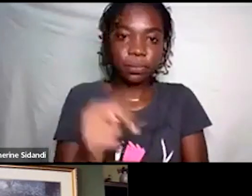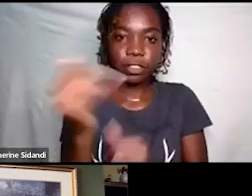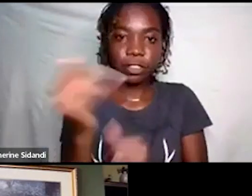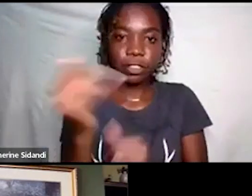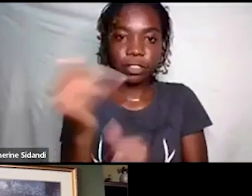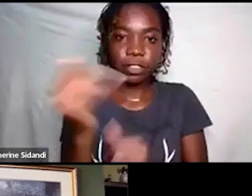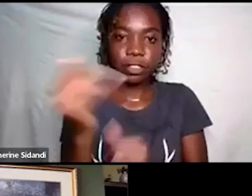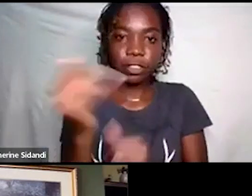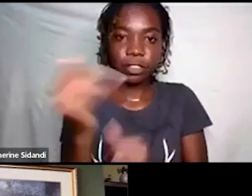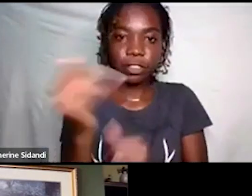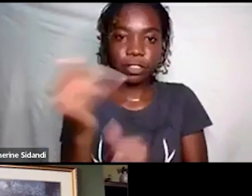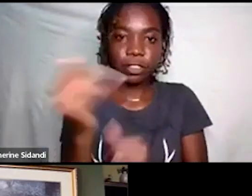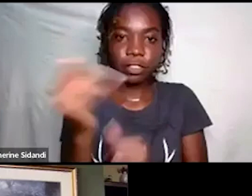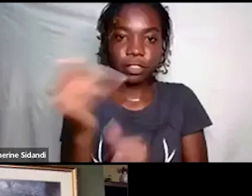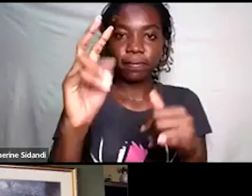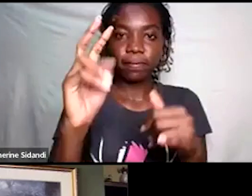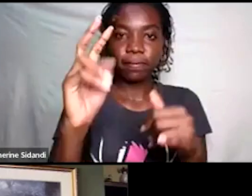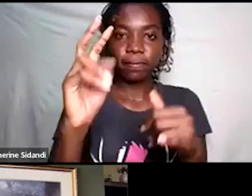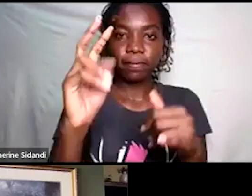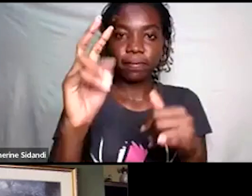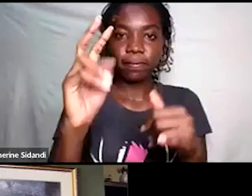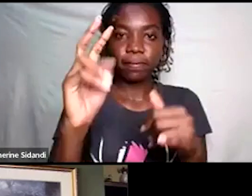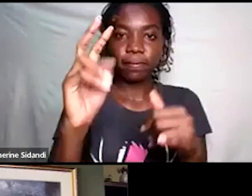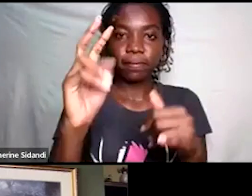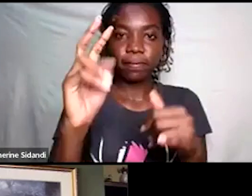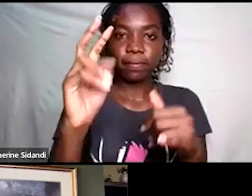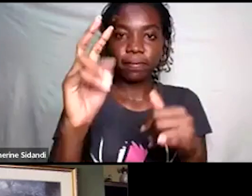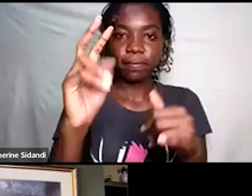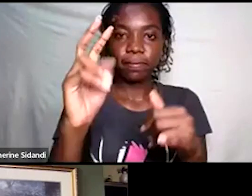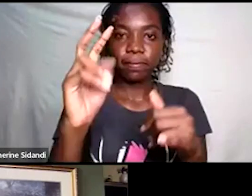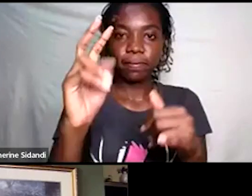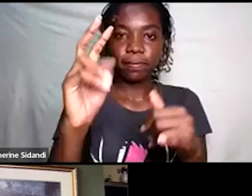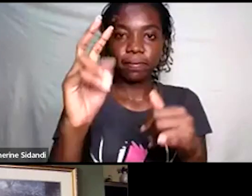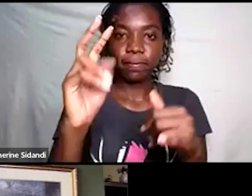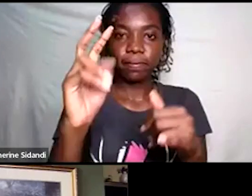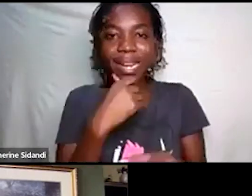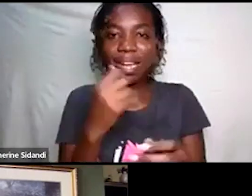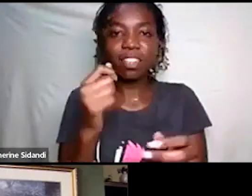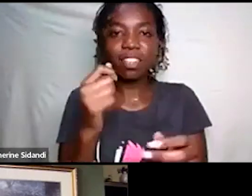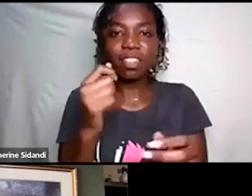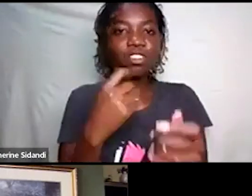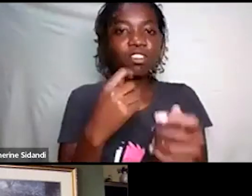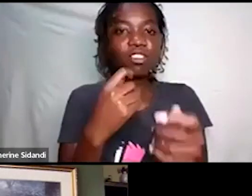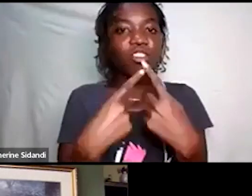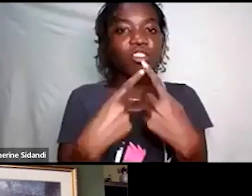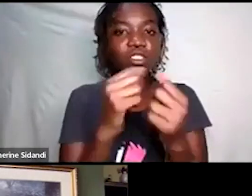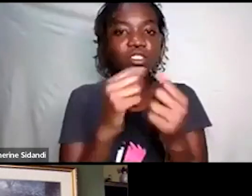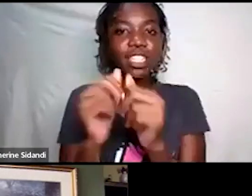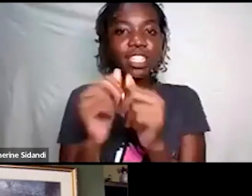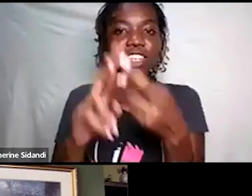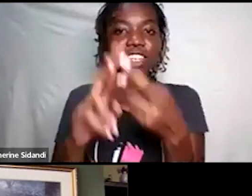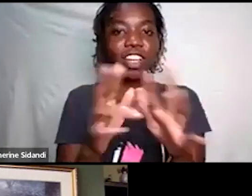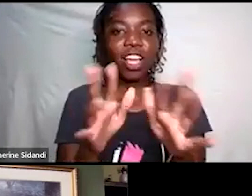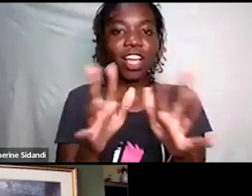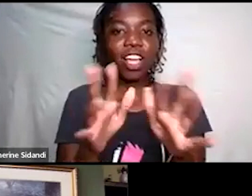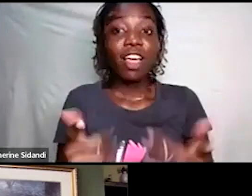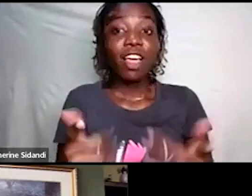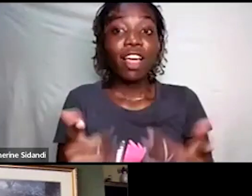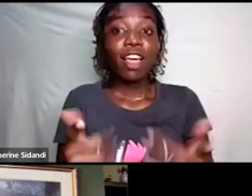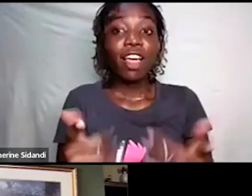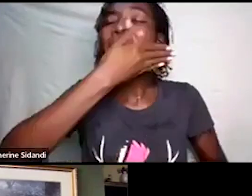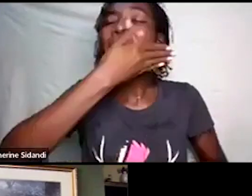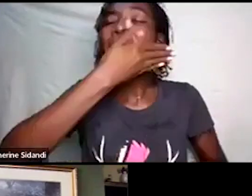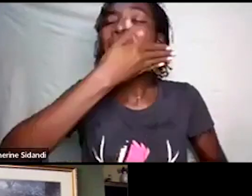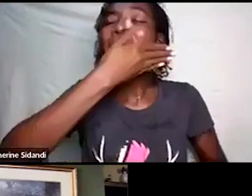church leaders and are wondering how to deal with relationships, any topic on relationships, she is your best bet,